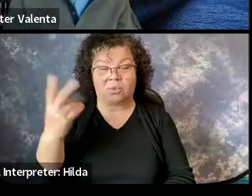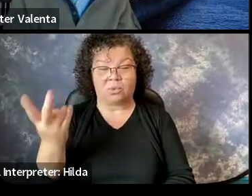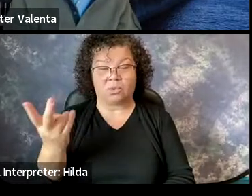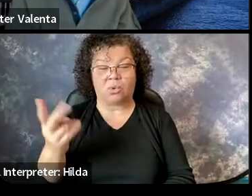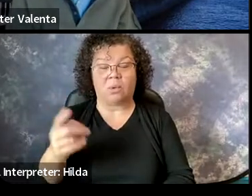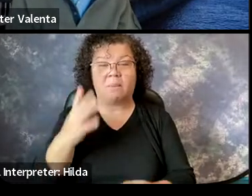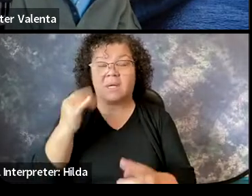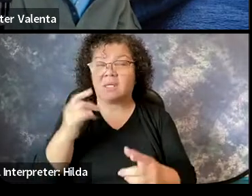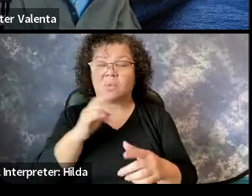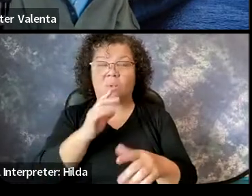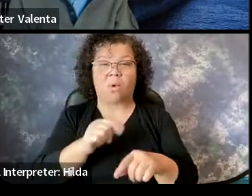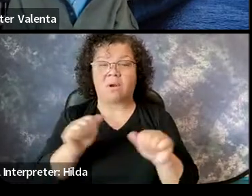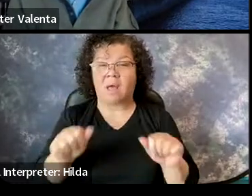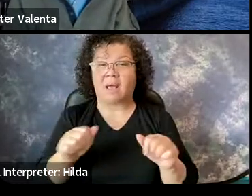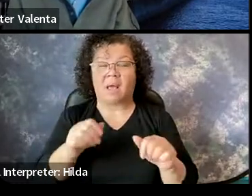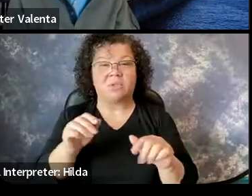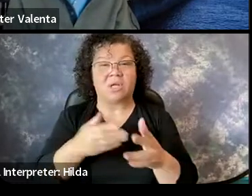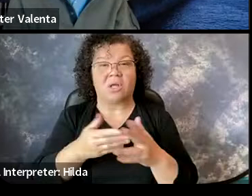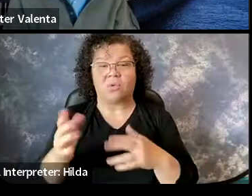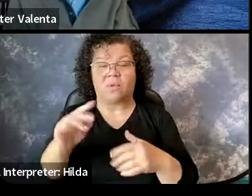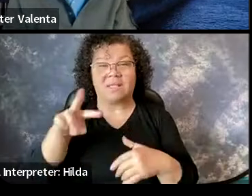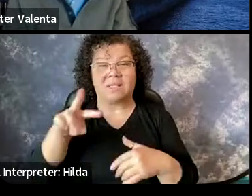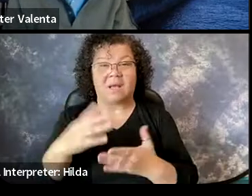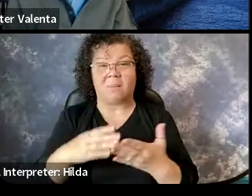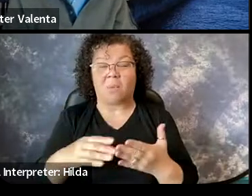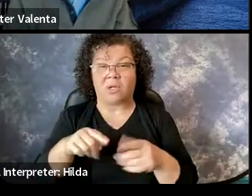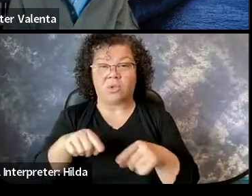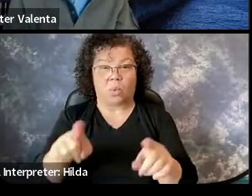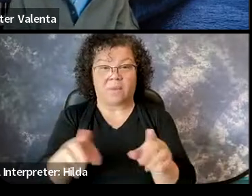able to get through all of it in a meeting. And so that